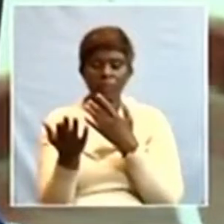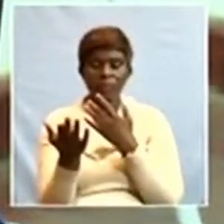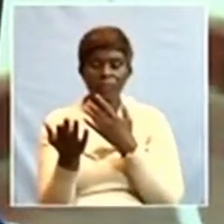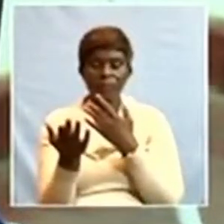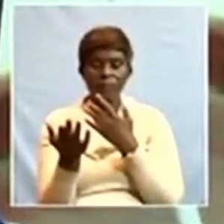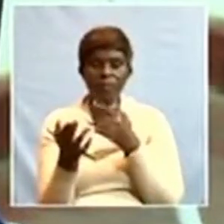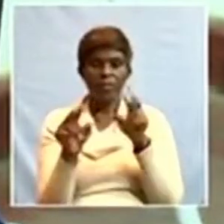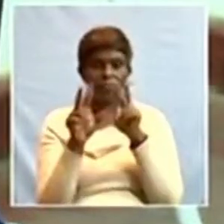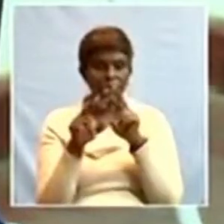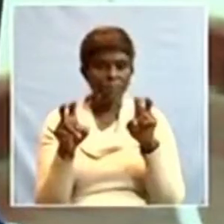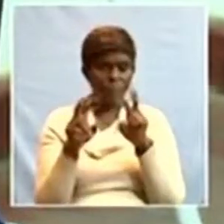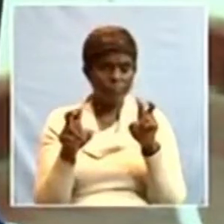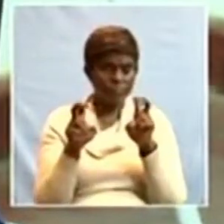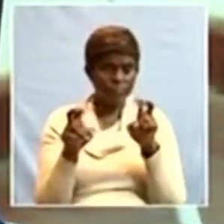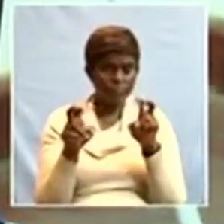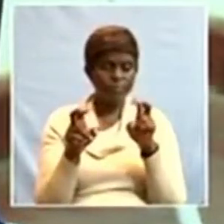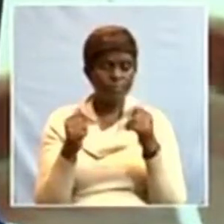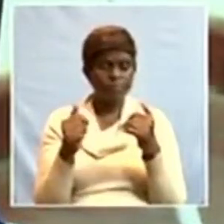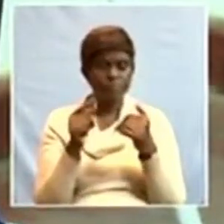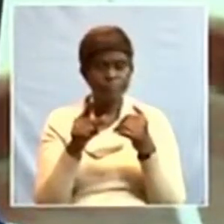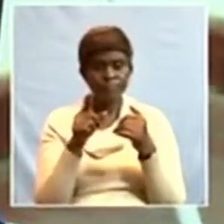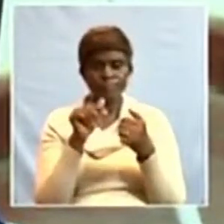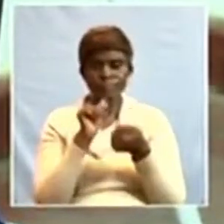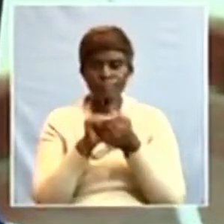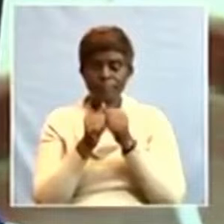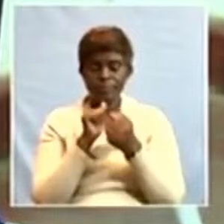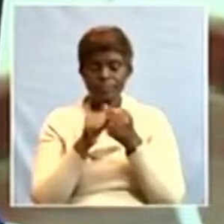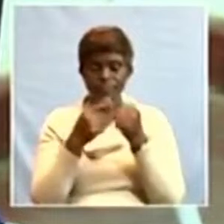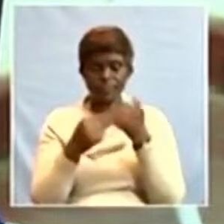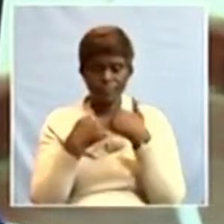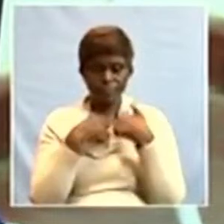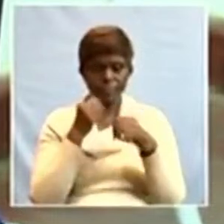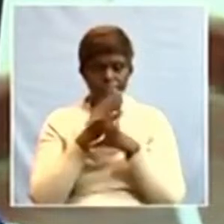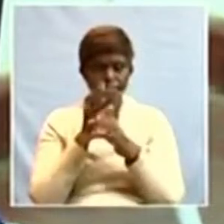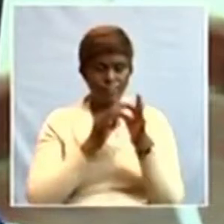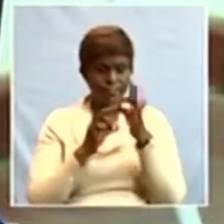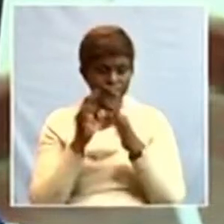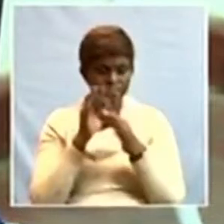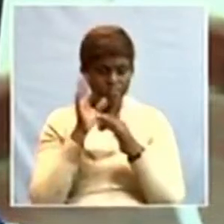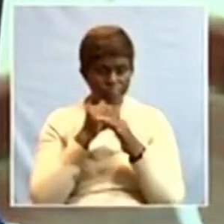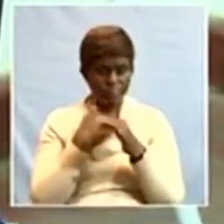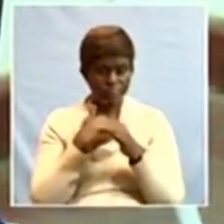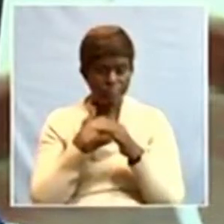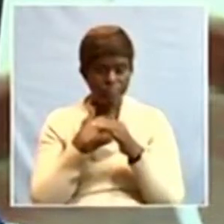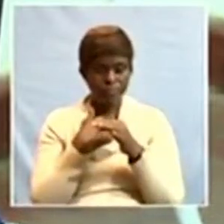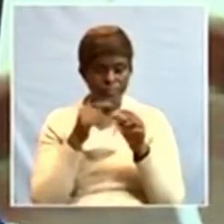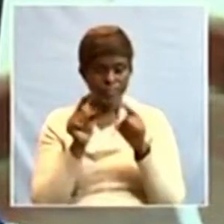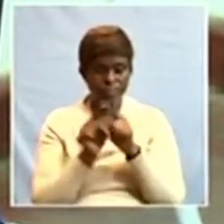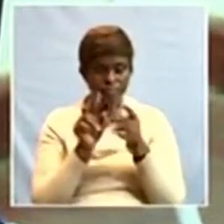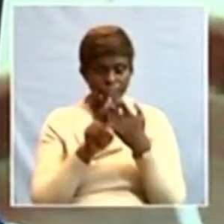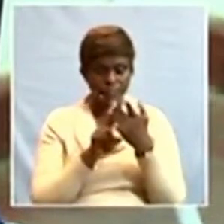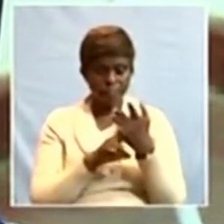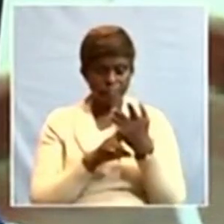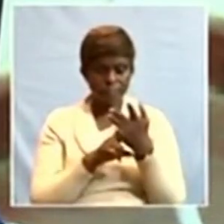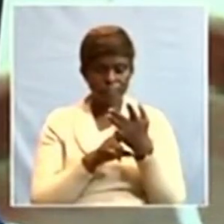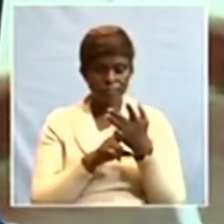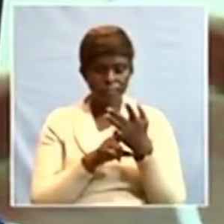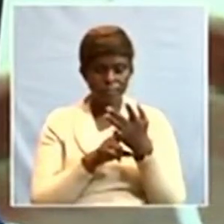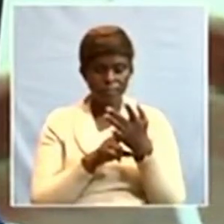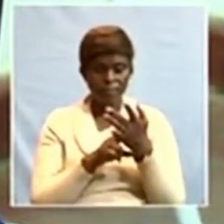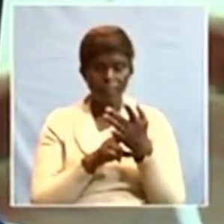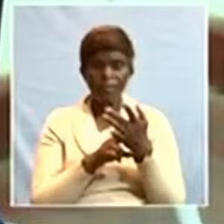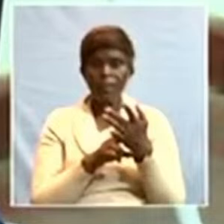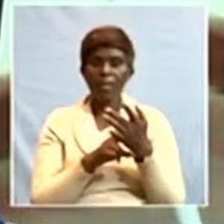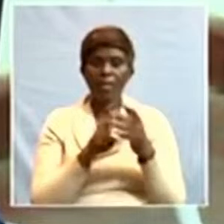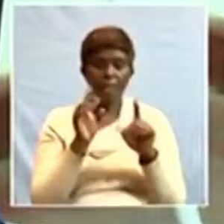for verification. So the cause to this, as we have stated there, is that the records was due to the fact that the